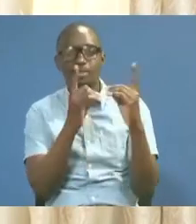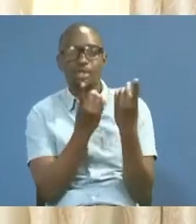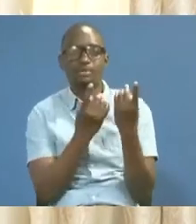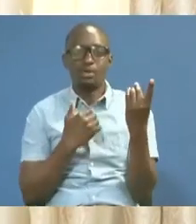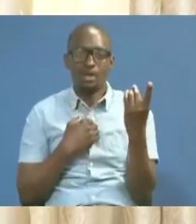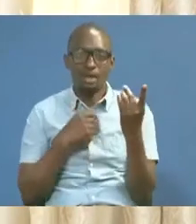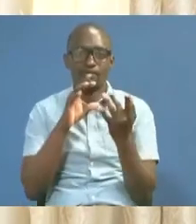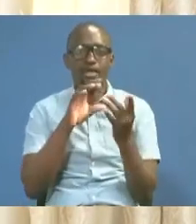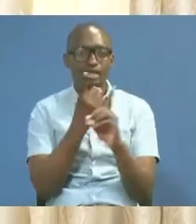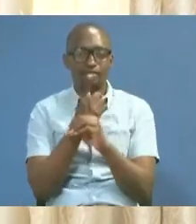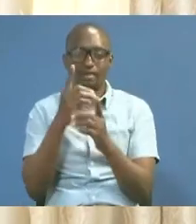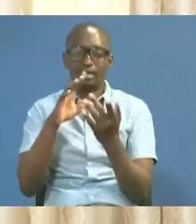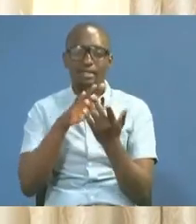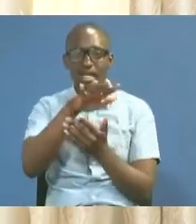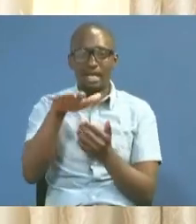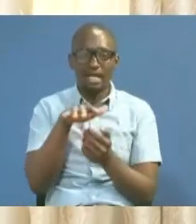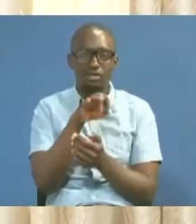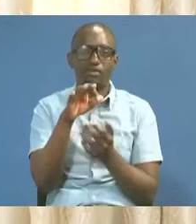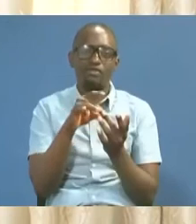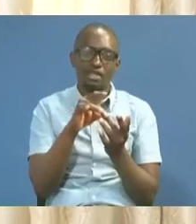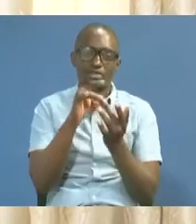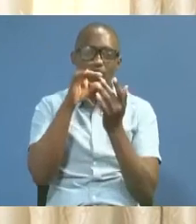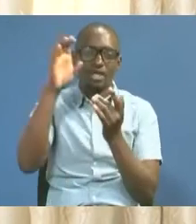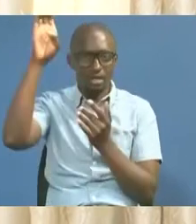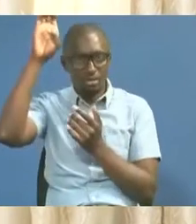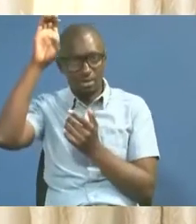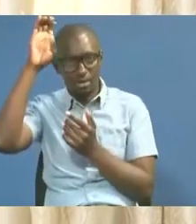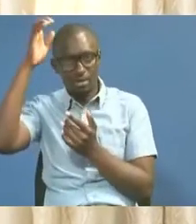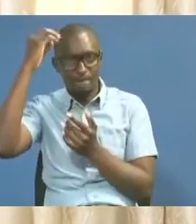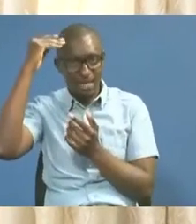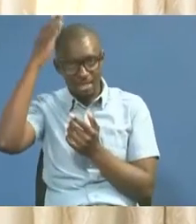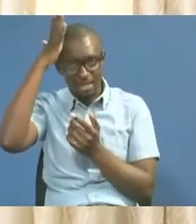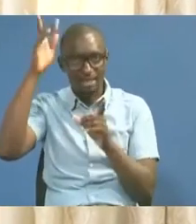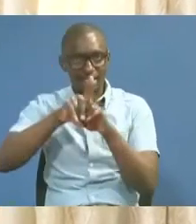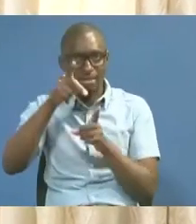various areas of specialization at master's level and at PhD level.